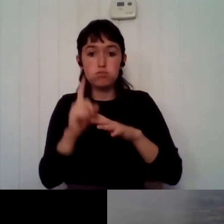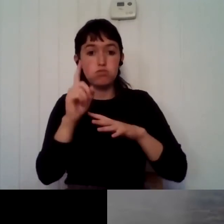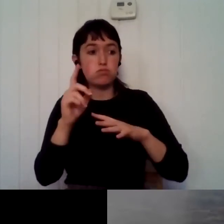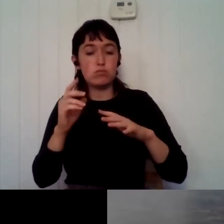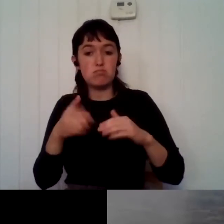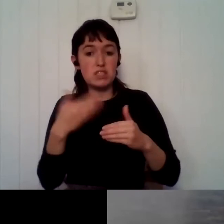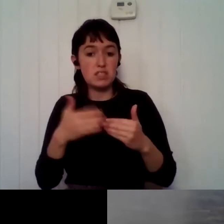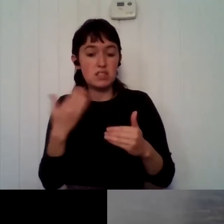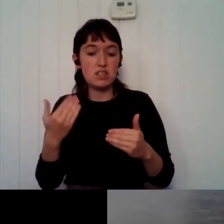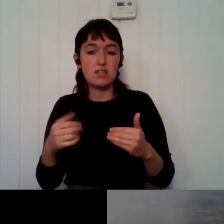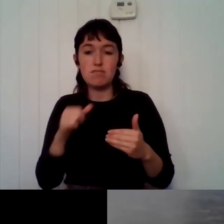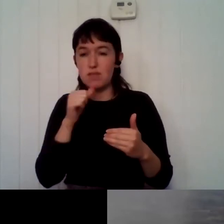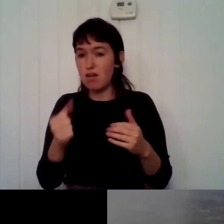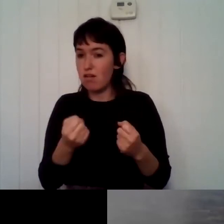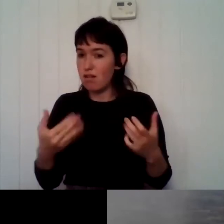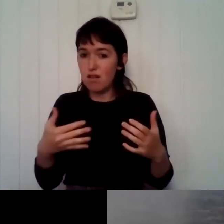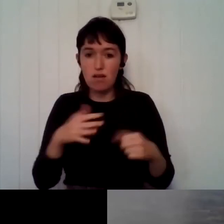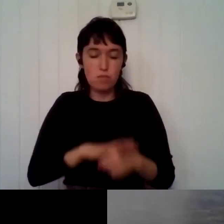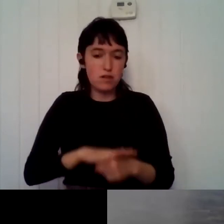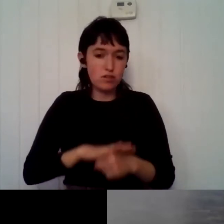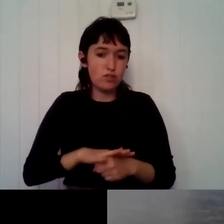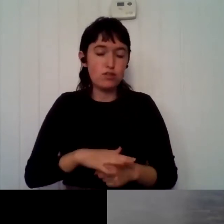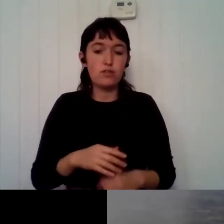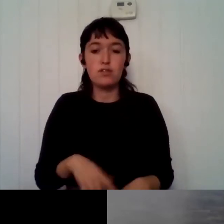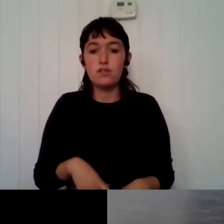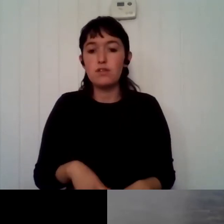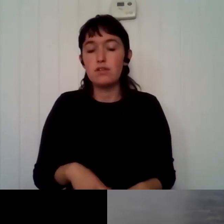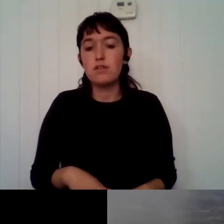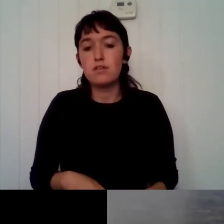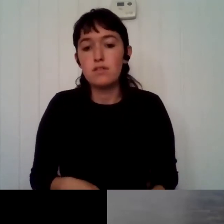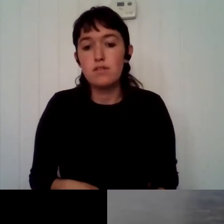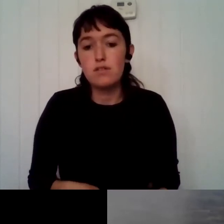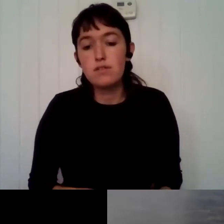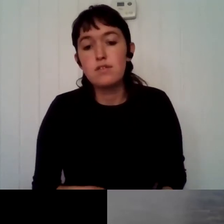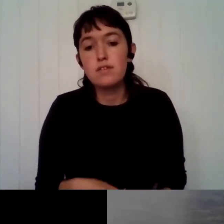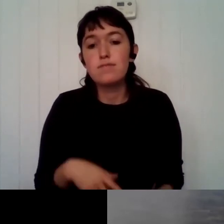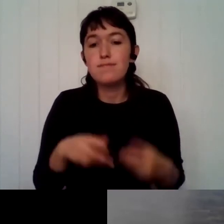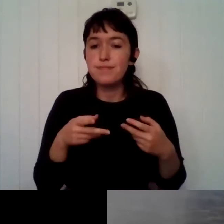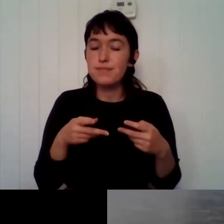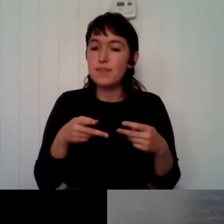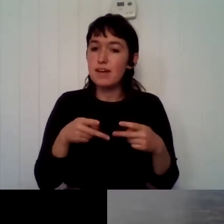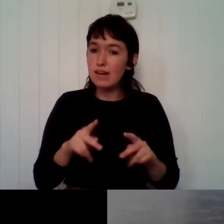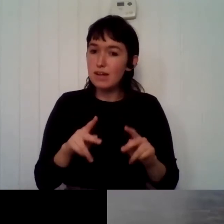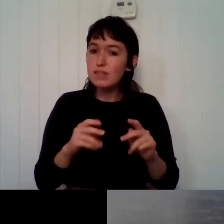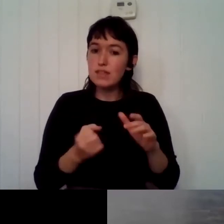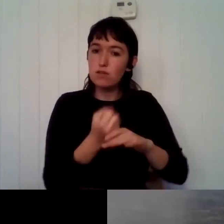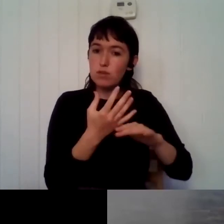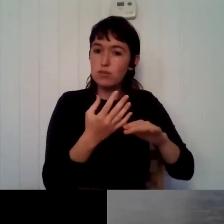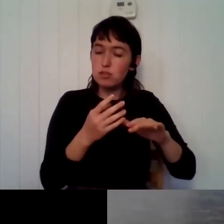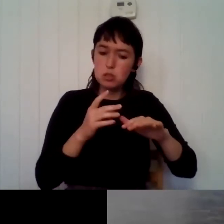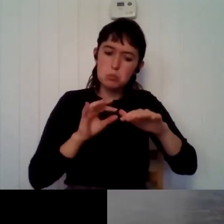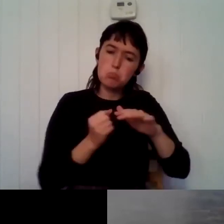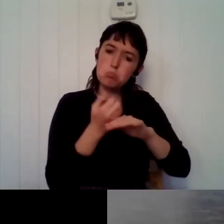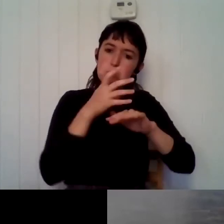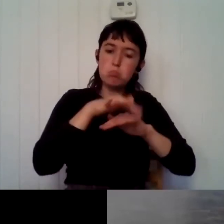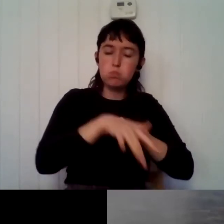gas carries the magma out, and it allows it to the eruptions are effused. So